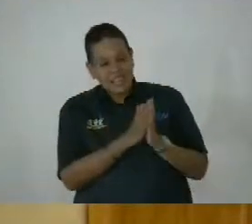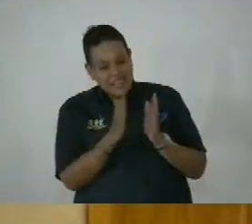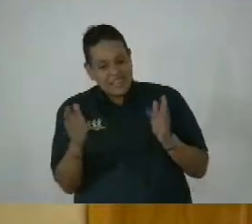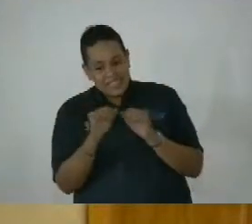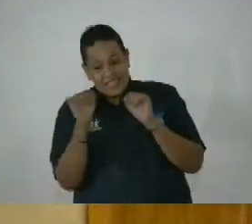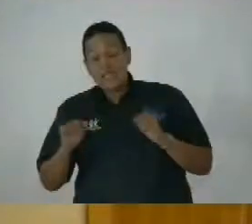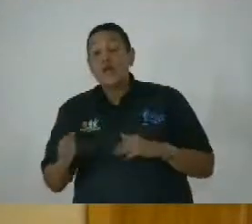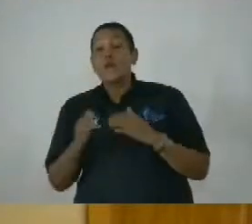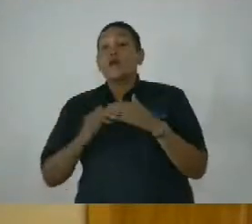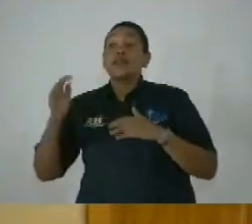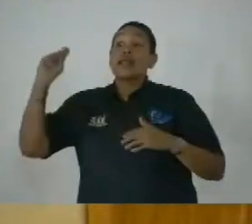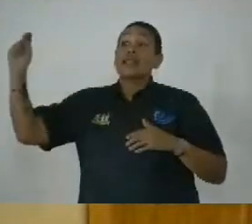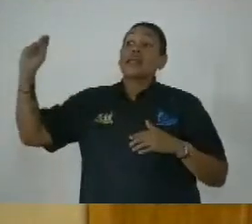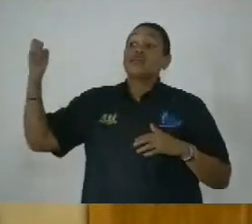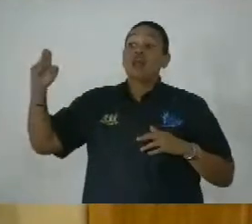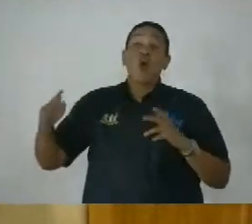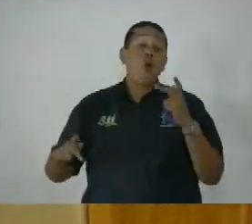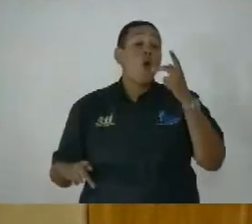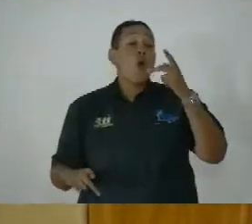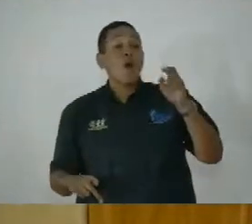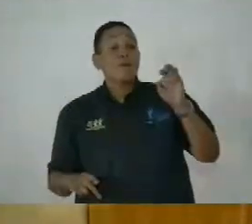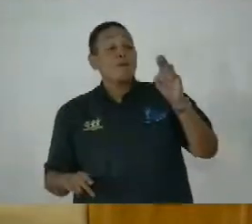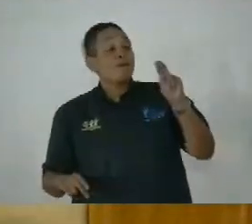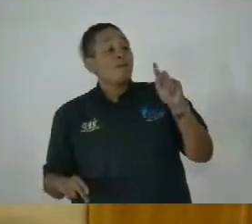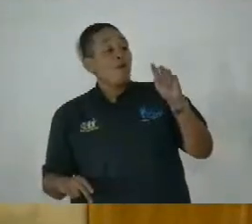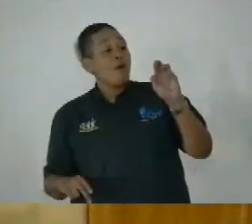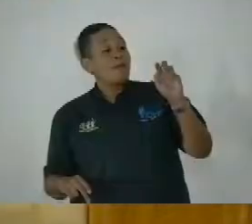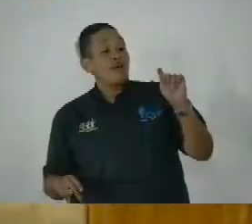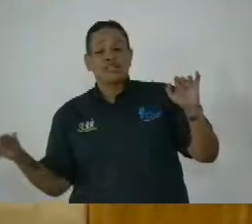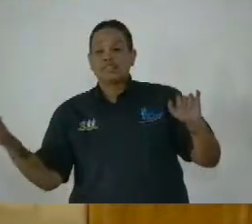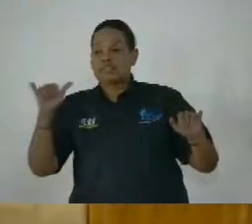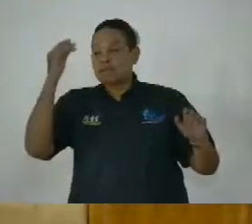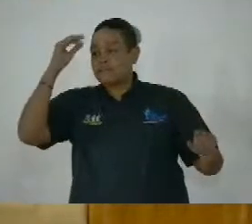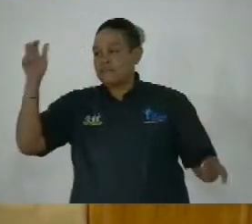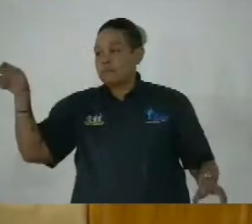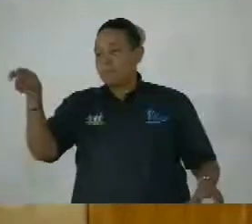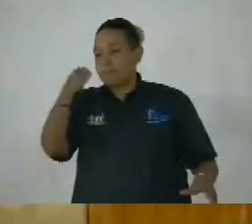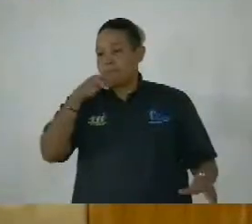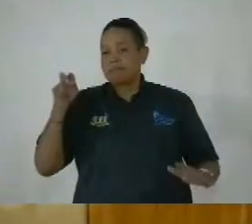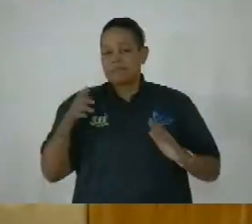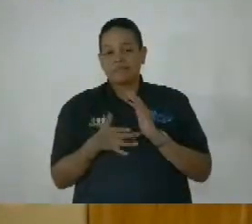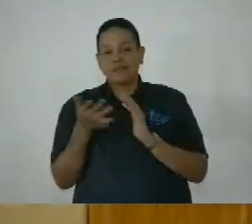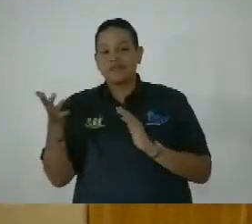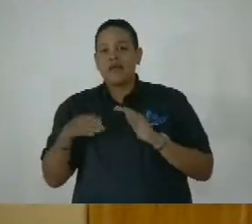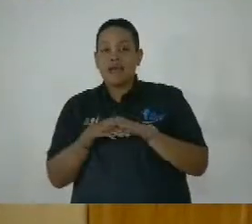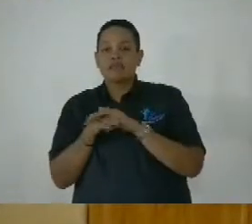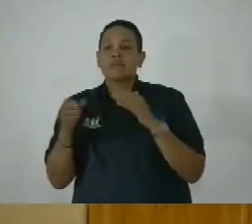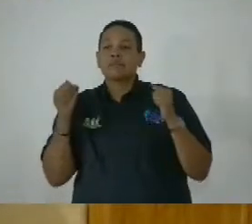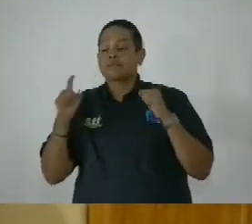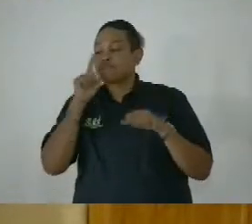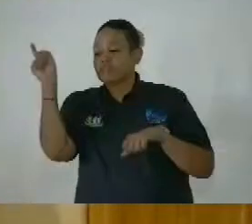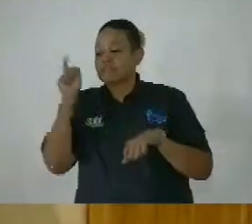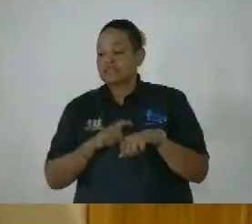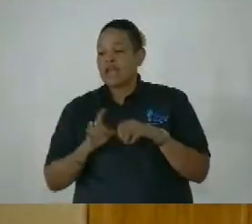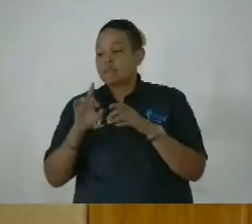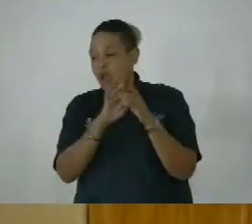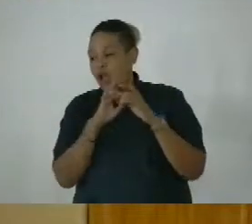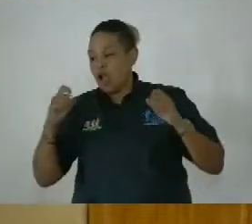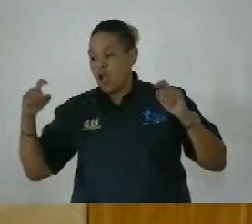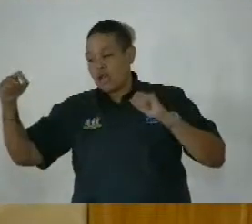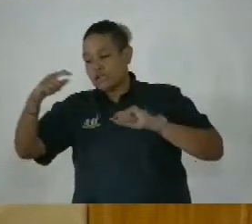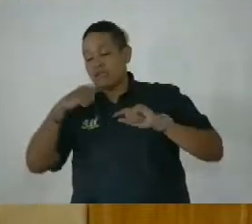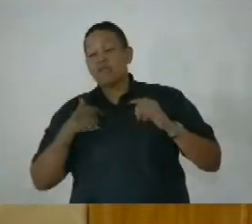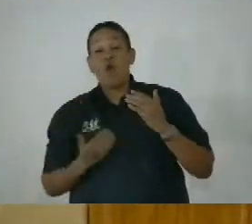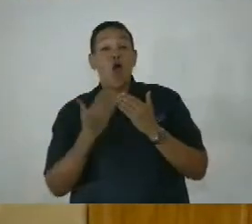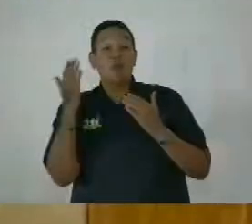in Negril or in Port Moran, they will be able to get the same data at the same time. It will be real-time connectivity. We are